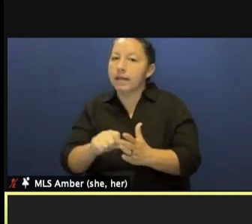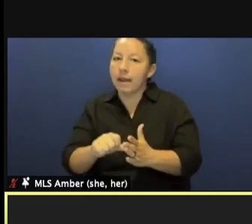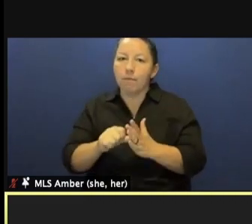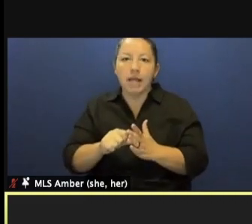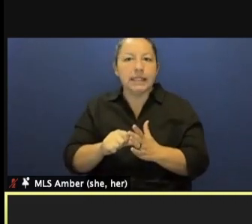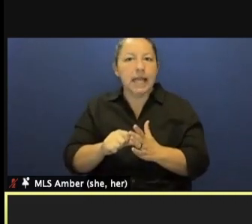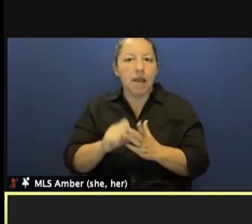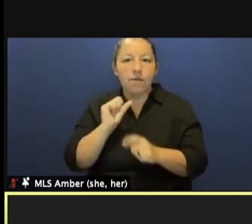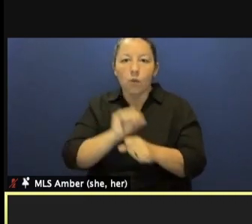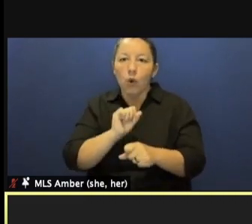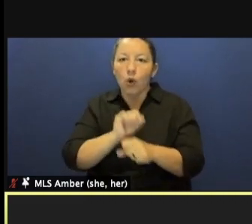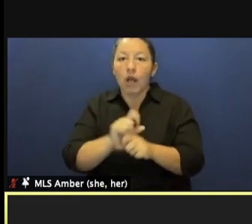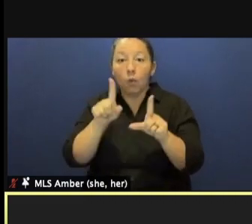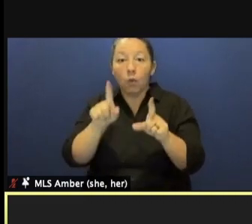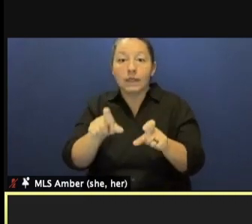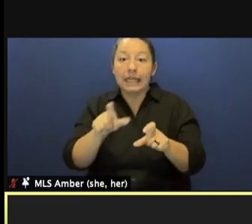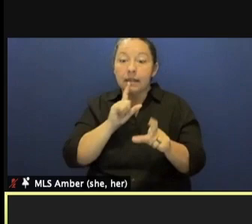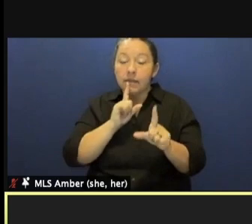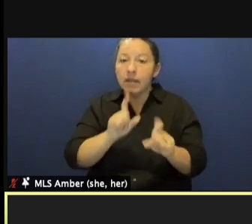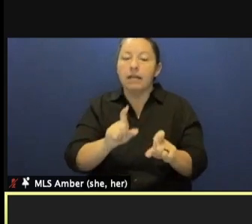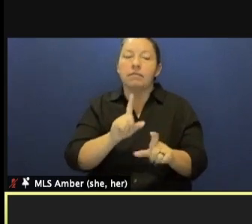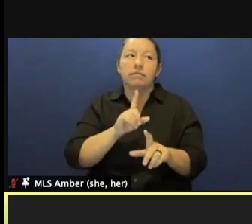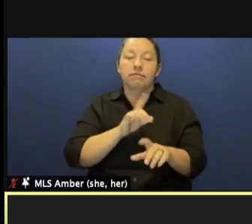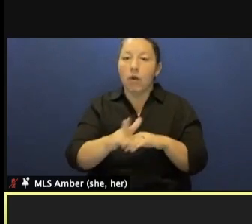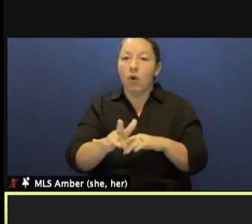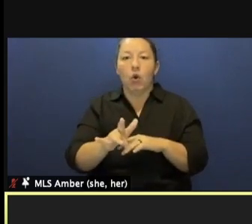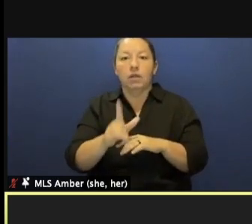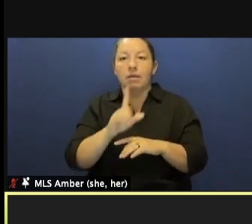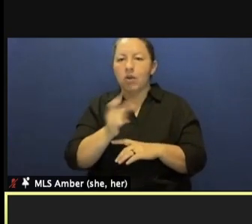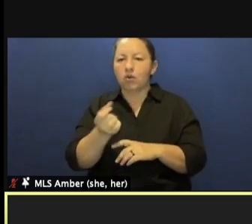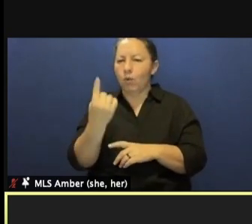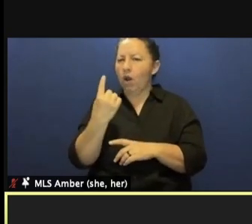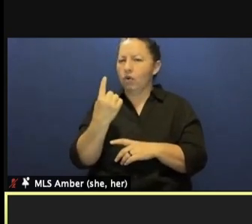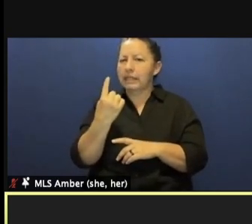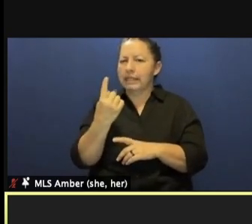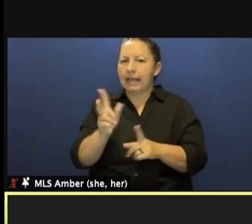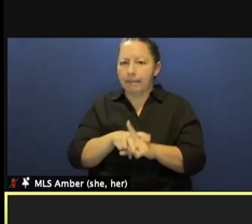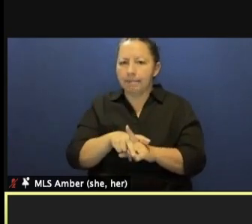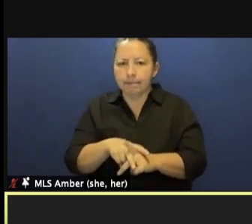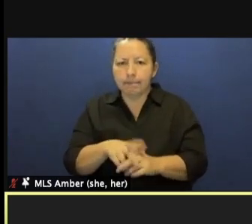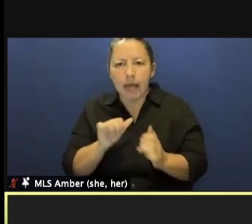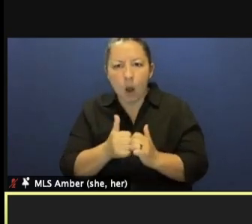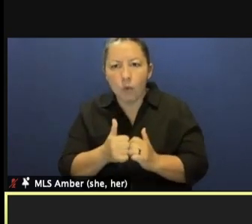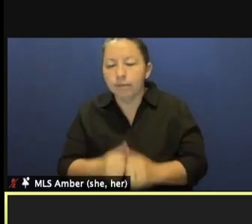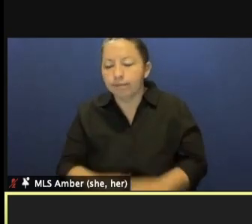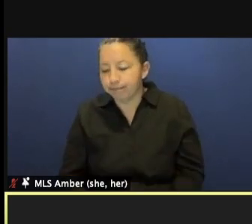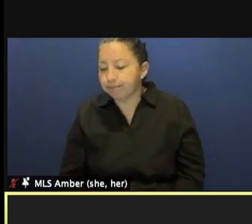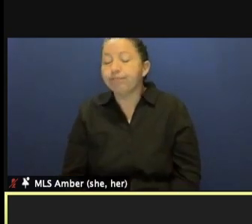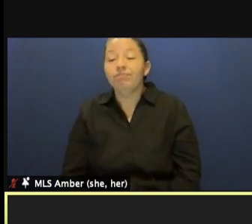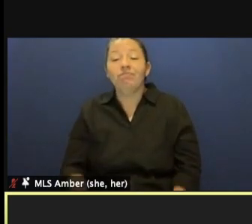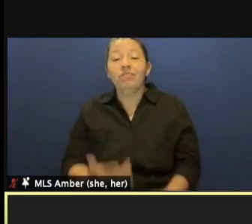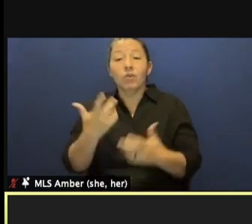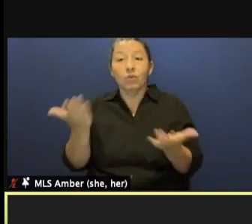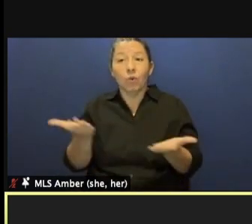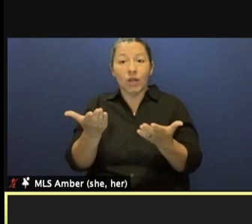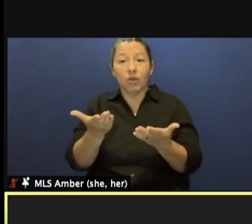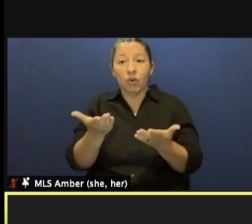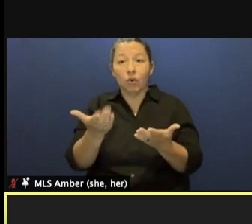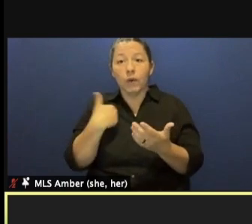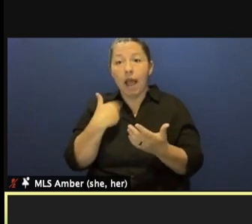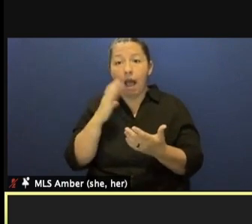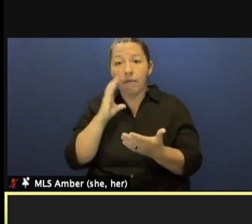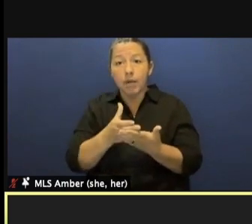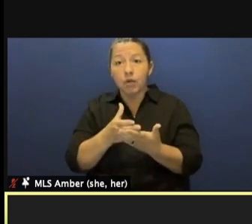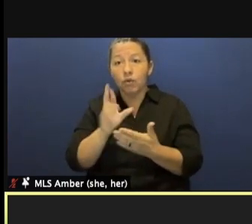very early to make sure we understand the limitations and to tune things up. And here we have the rover going down a mock-up of